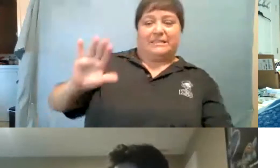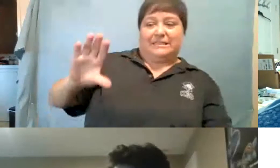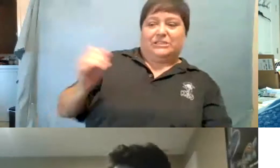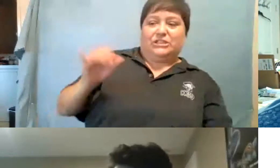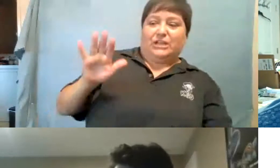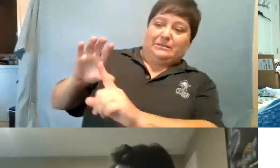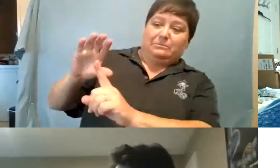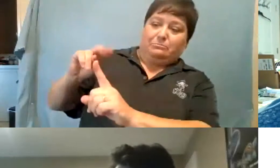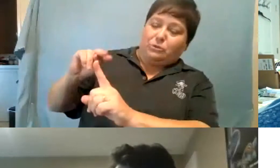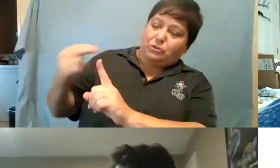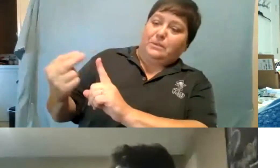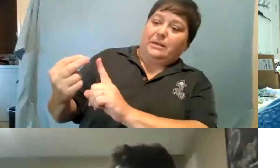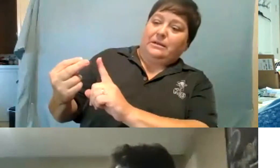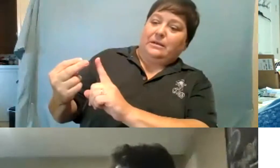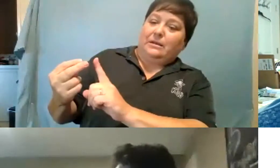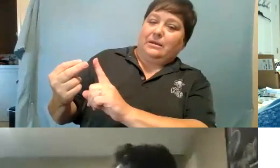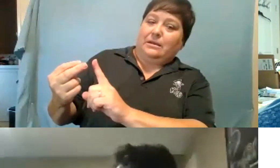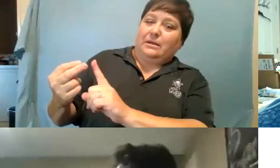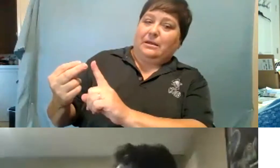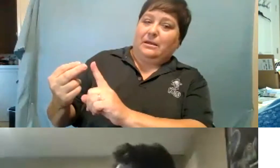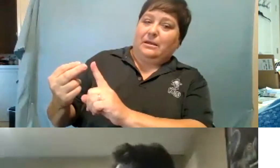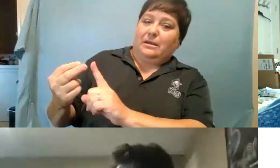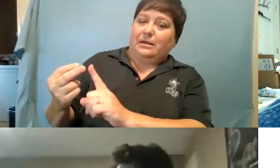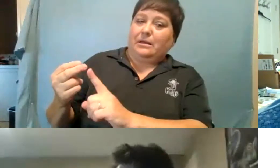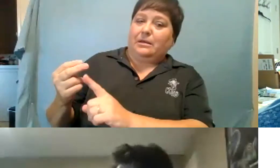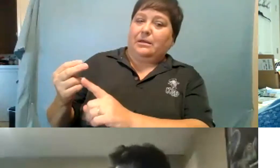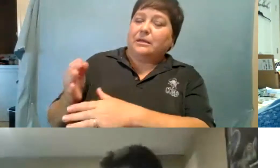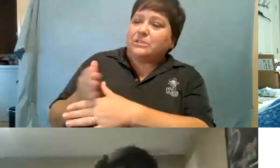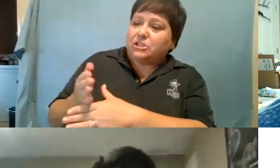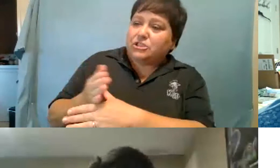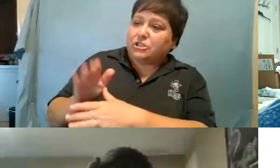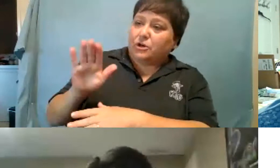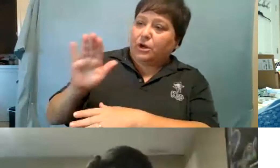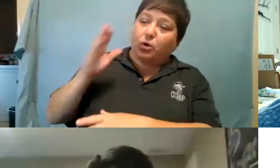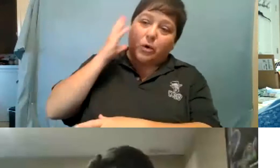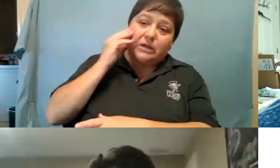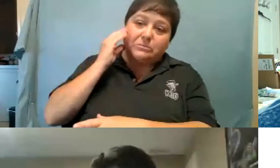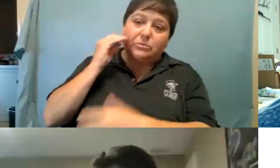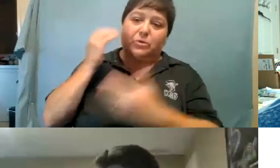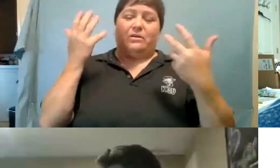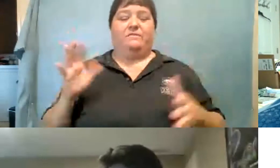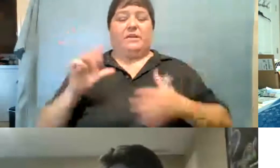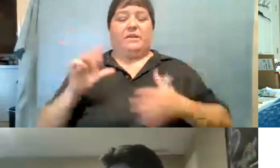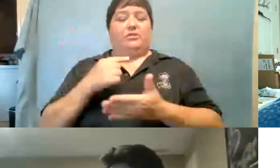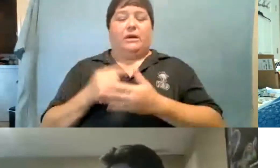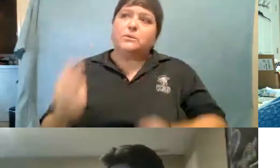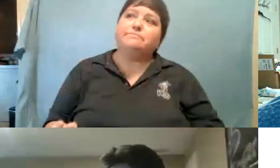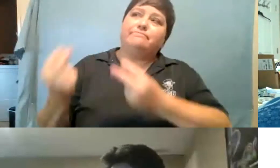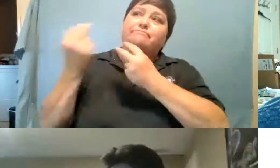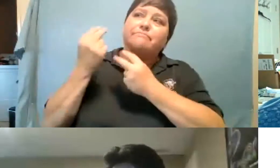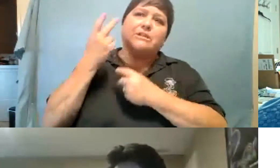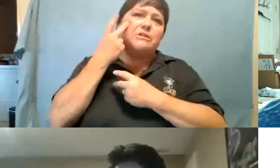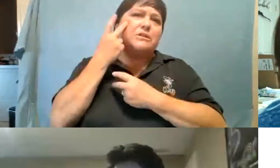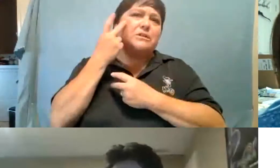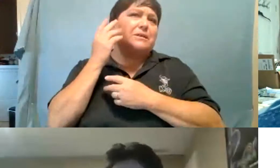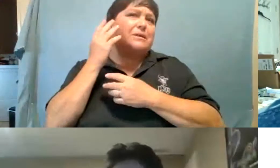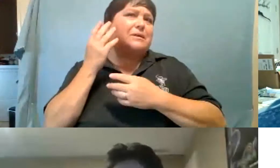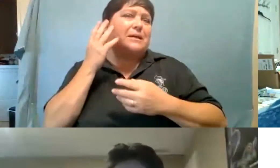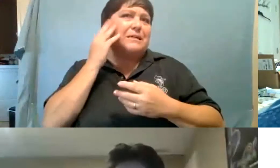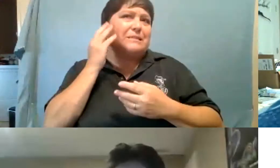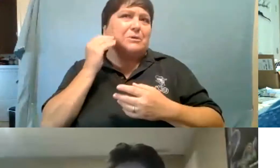you know, the importance of sharing voice, particularly now that he's, you know, graduated, and that is